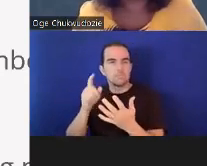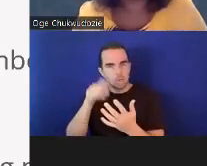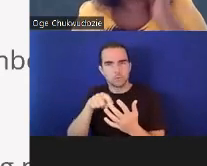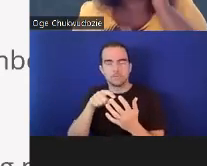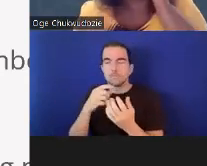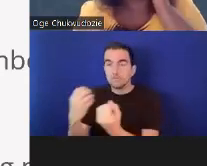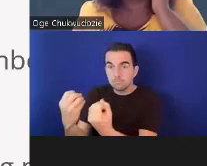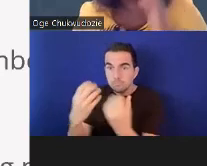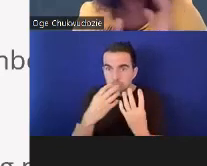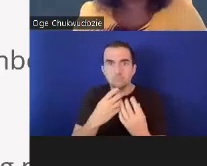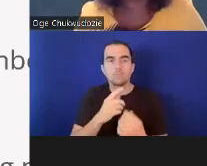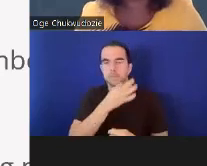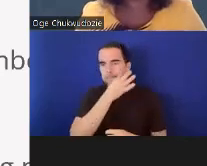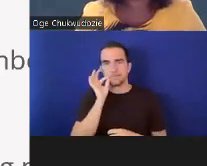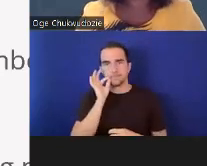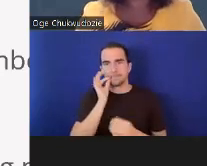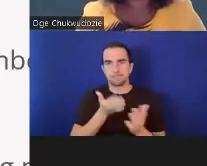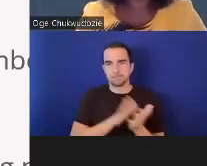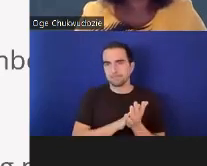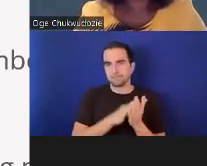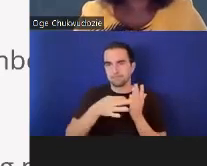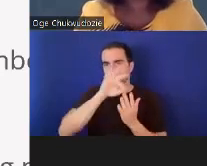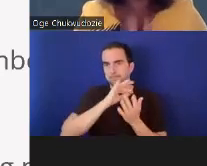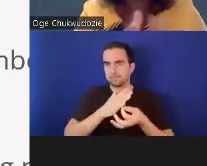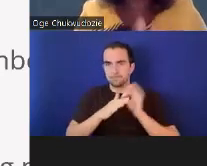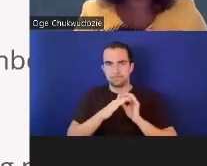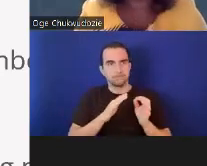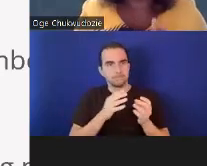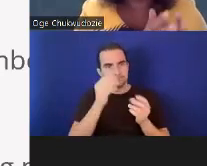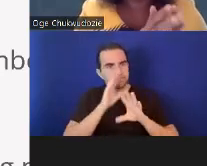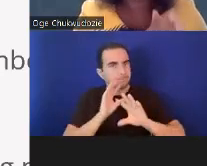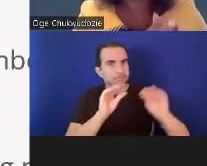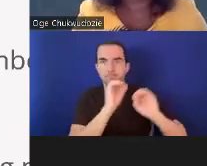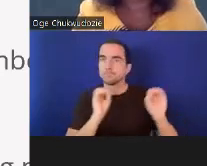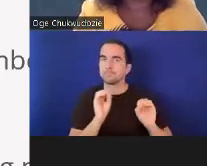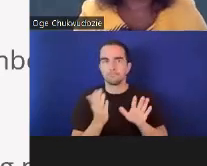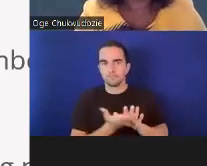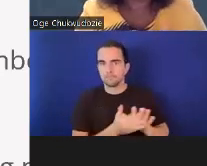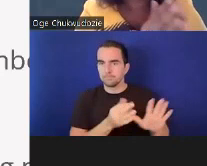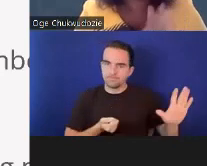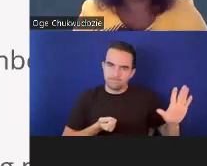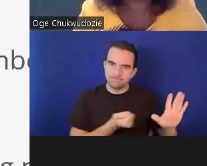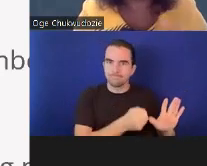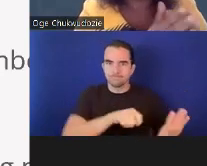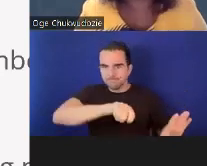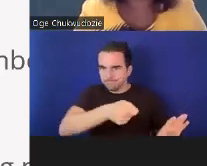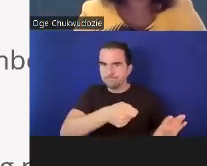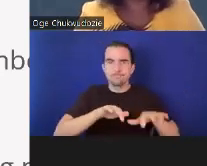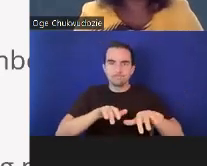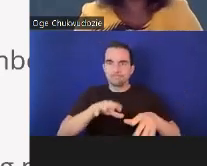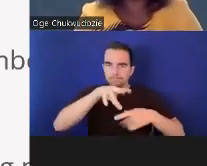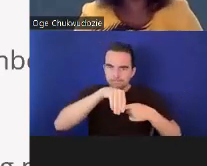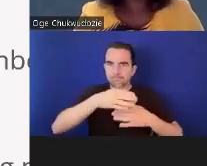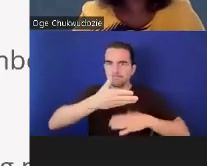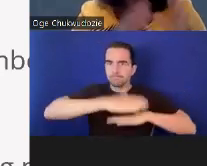might be phone call, it might be email, whatever it is that you have available that is, accessible and safe for the members of